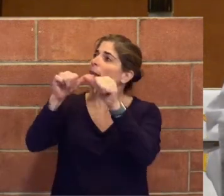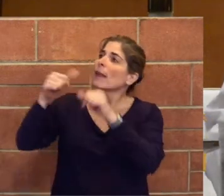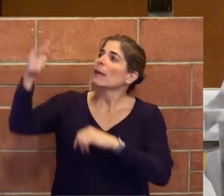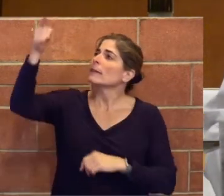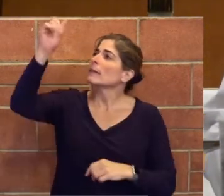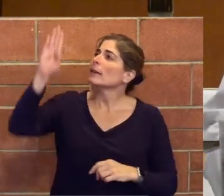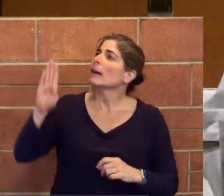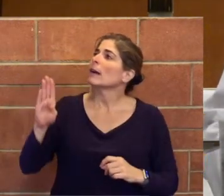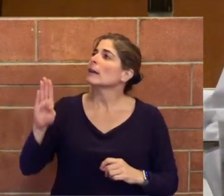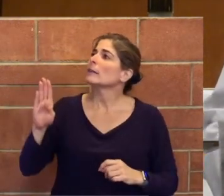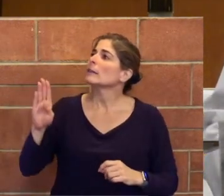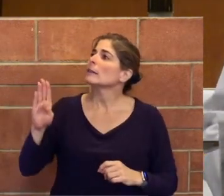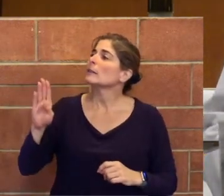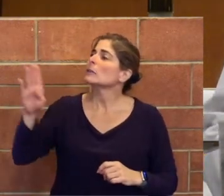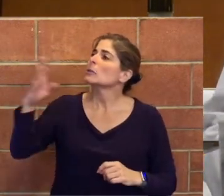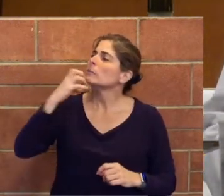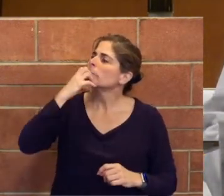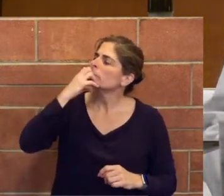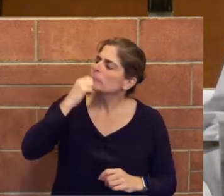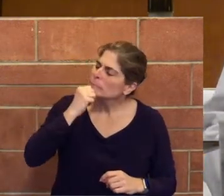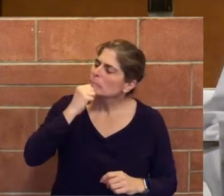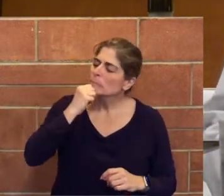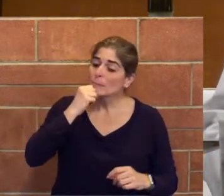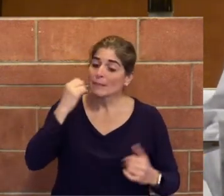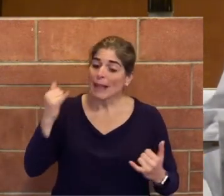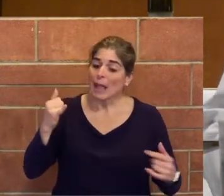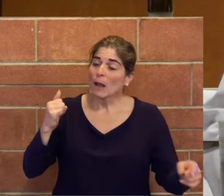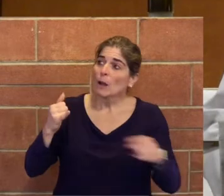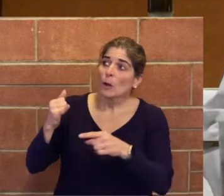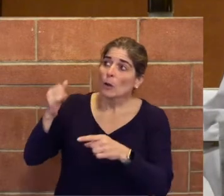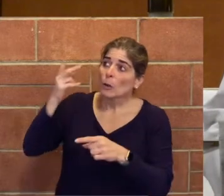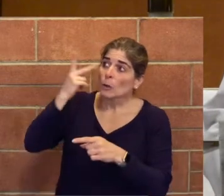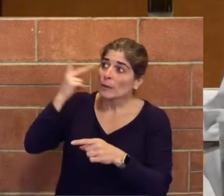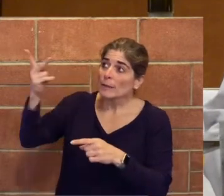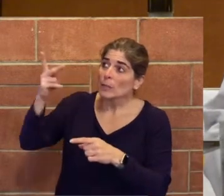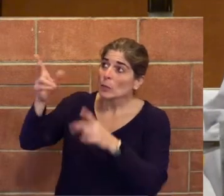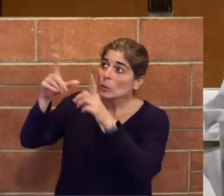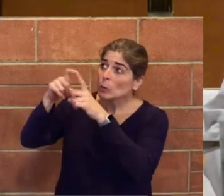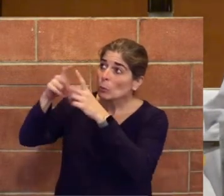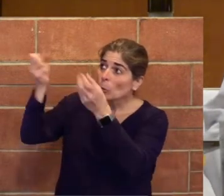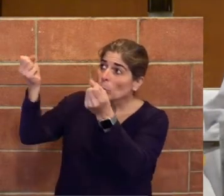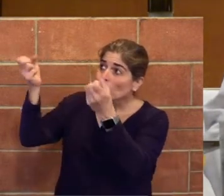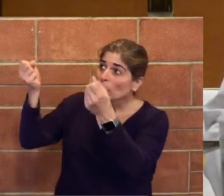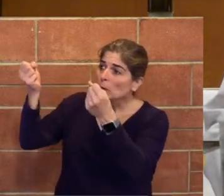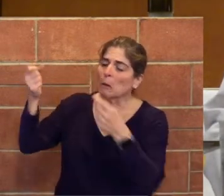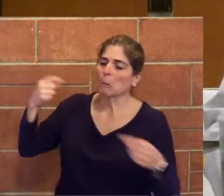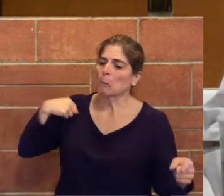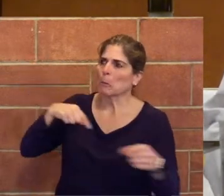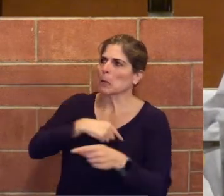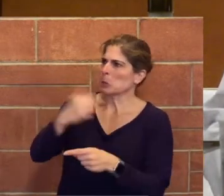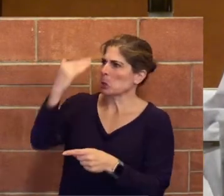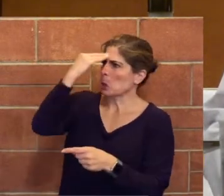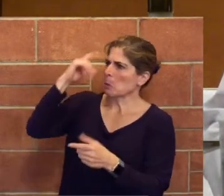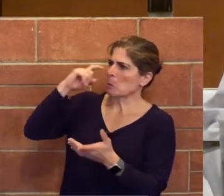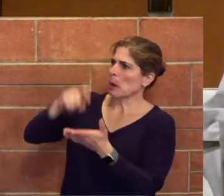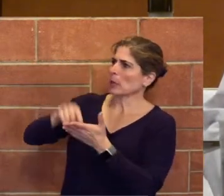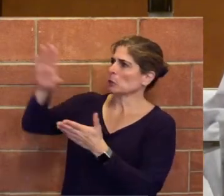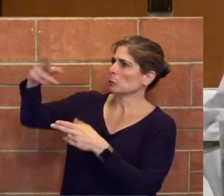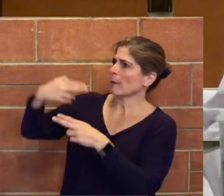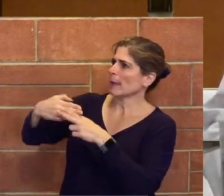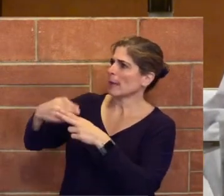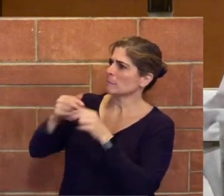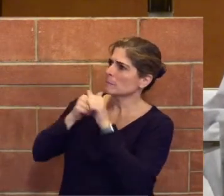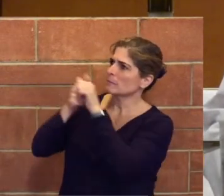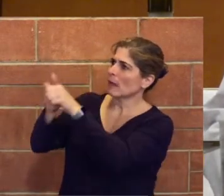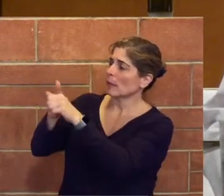Everlasting God, your beloved have heard your voice. You have called them by name and guided them to your side in